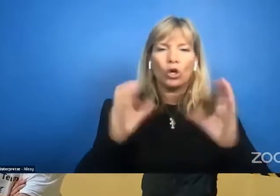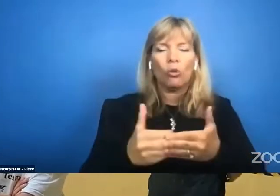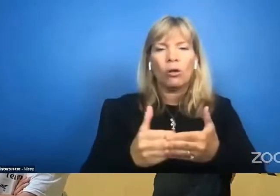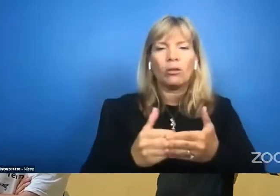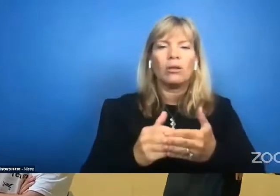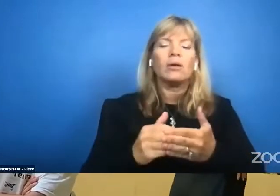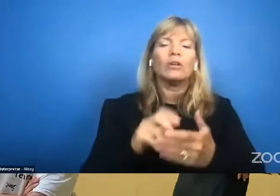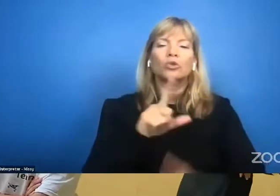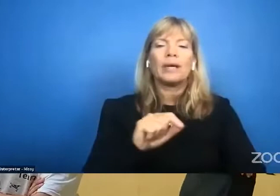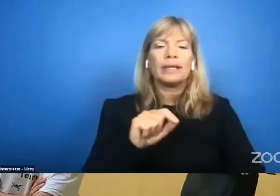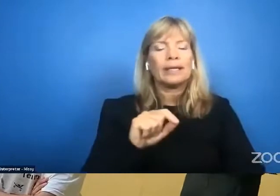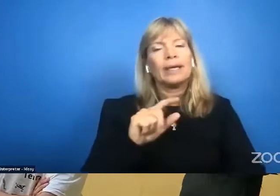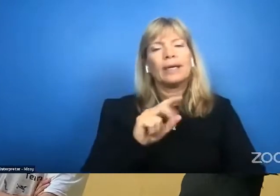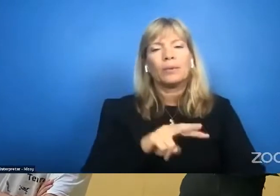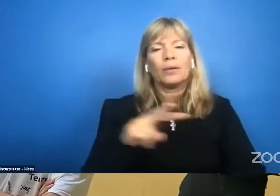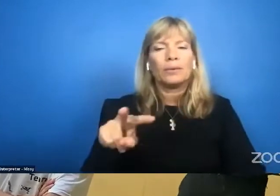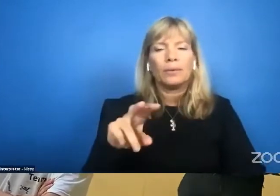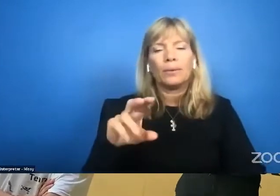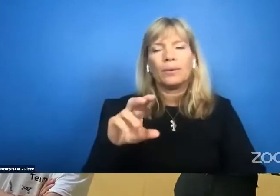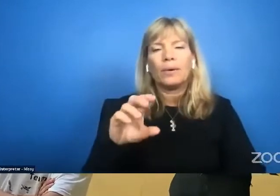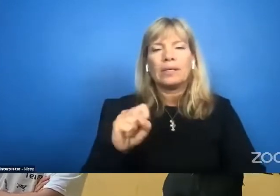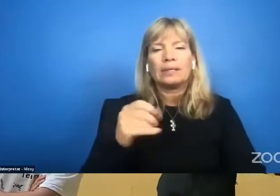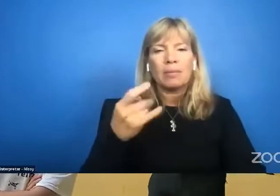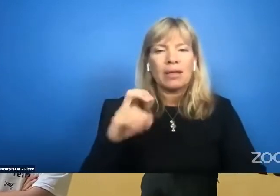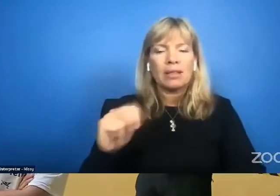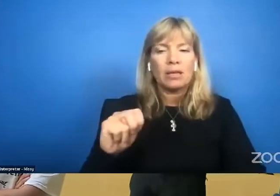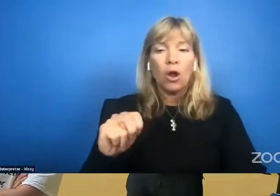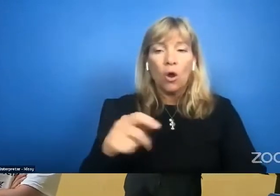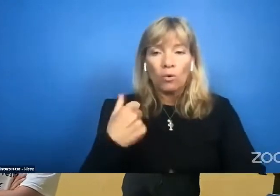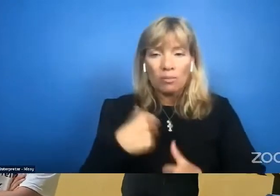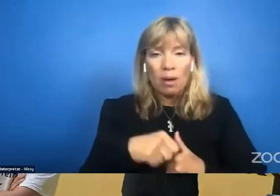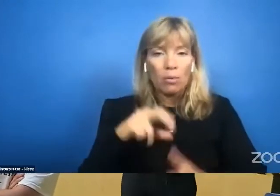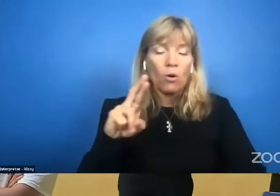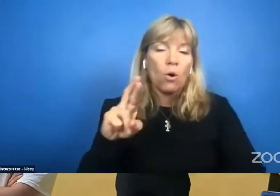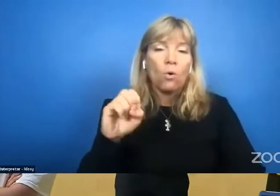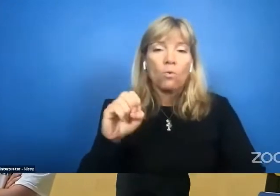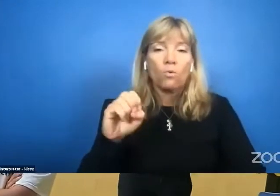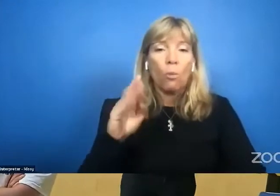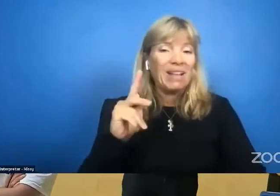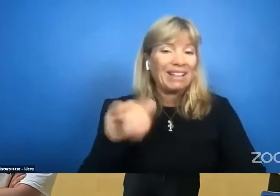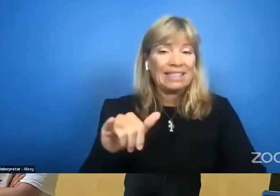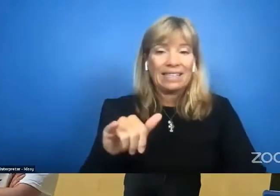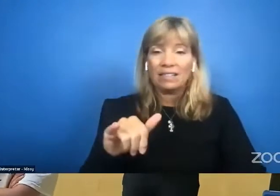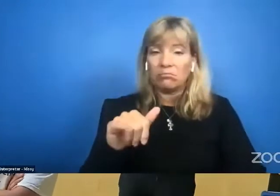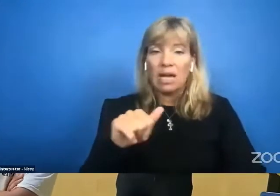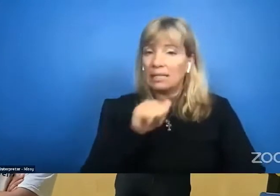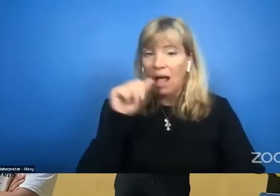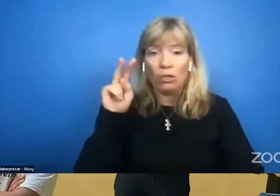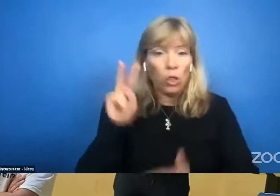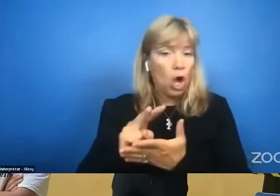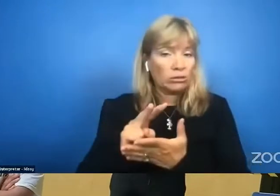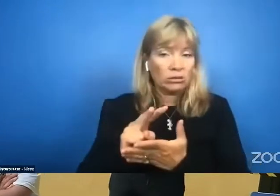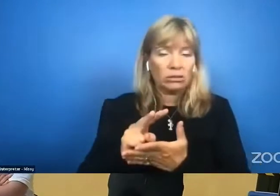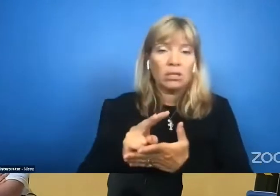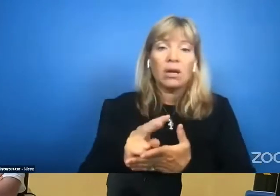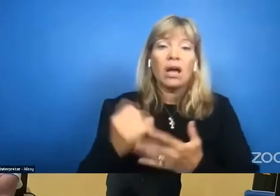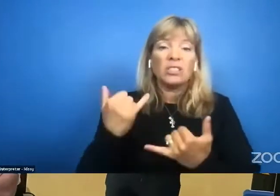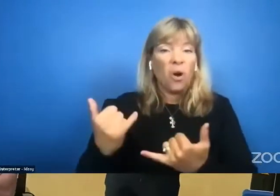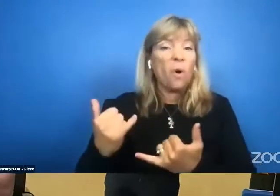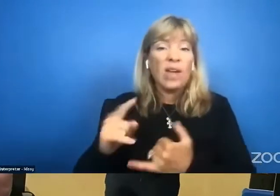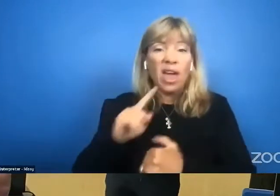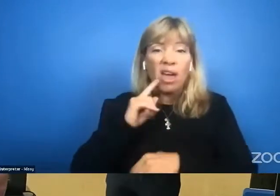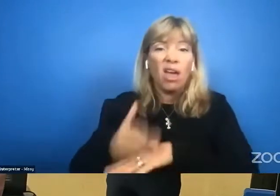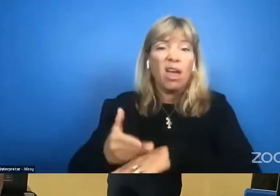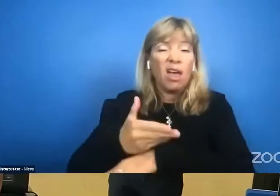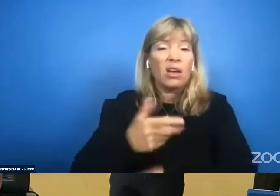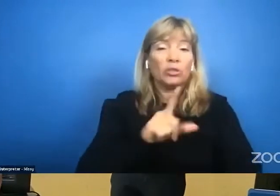said they were an unbeaten team. They literally have gone from better and better, 2016 on to win the WHL series